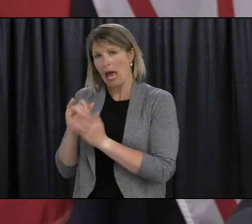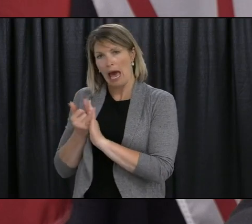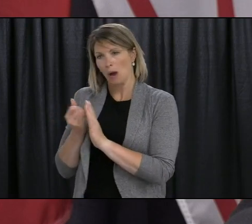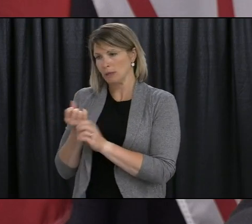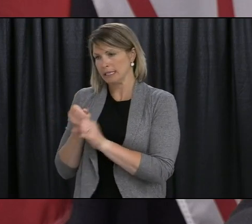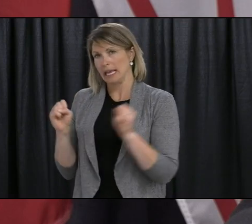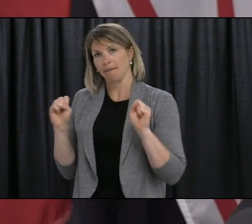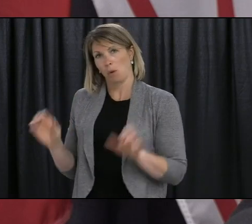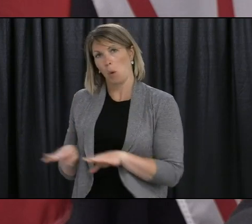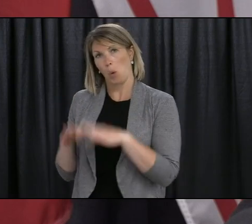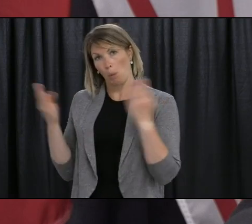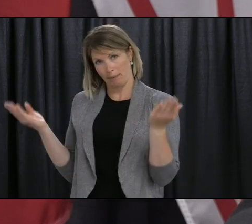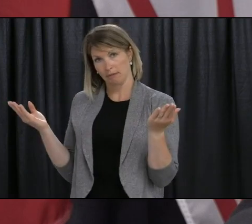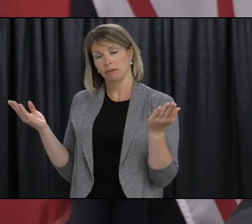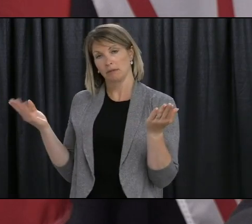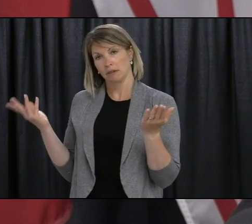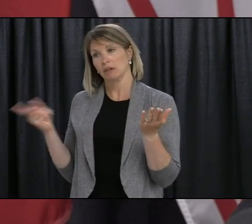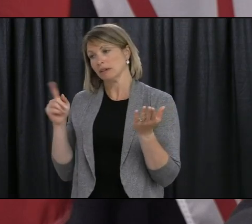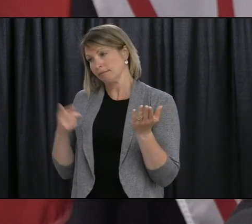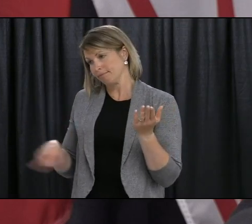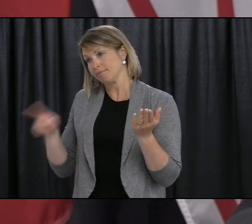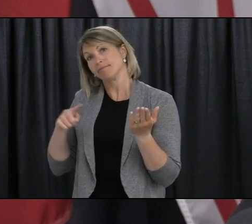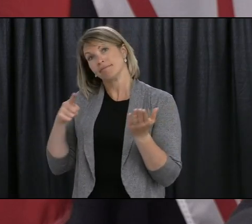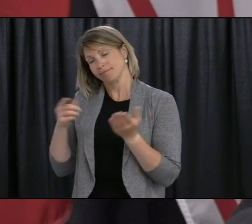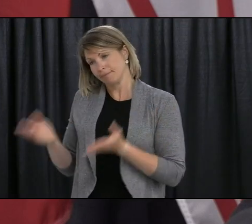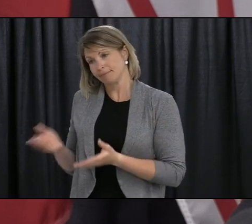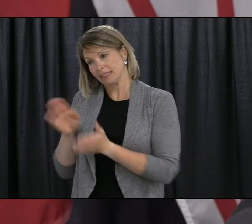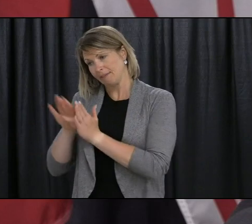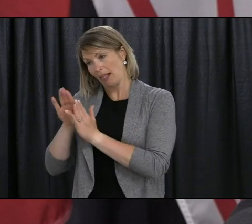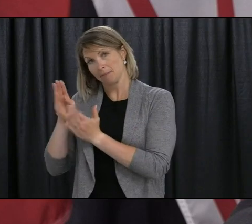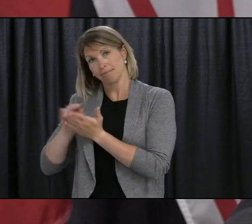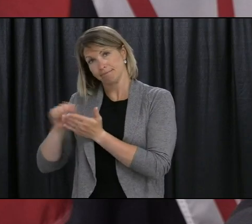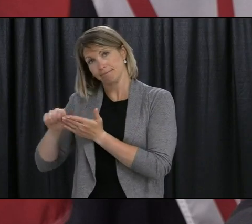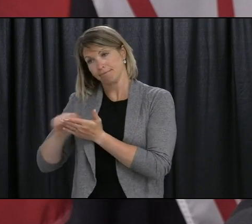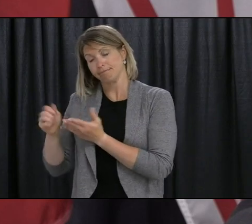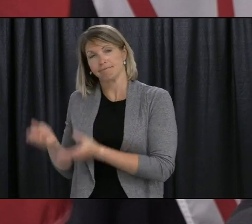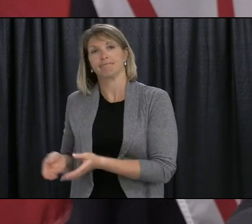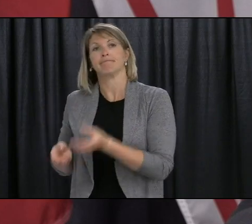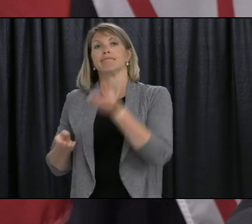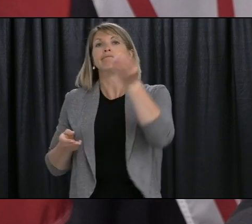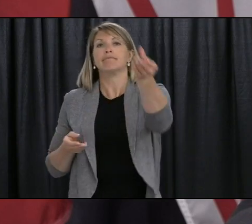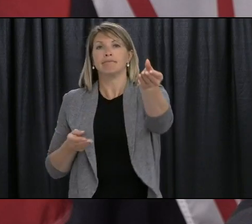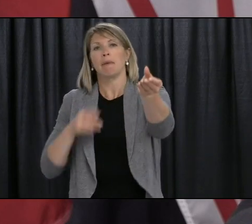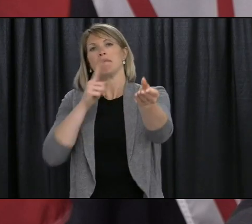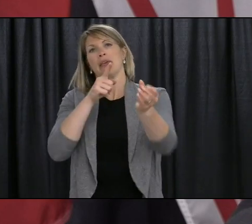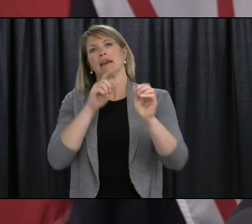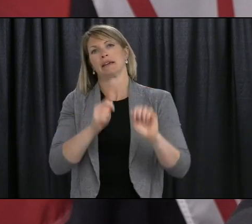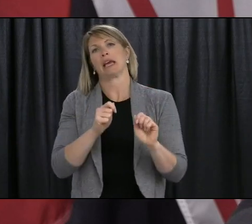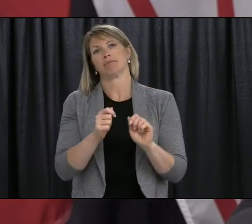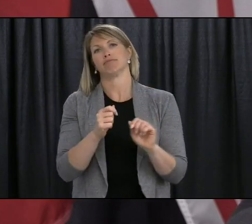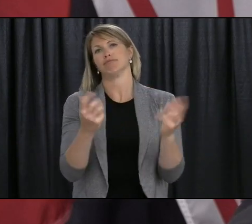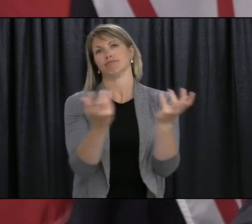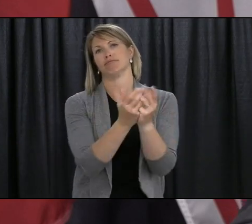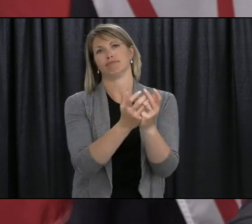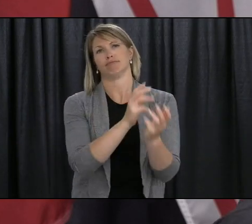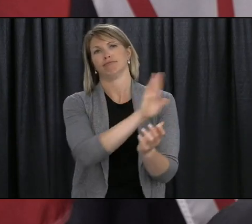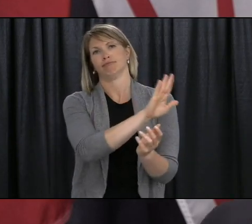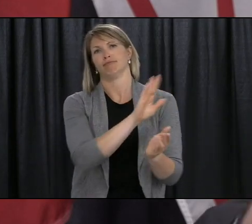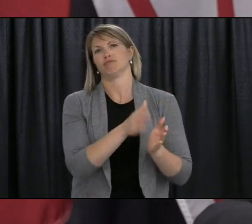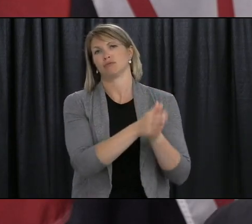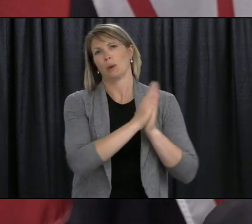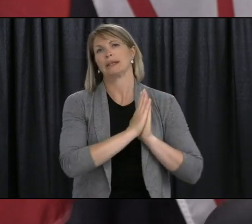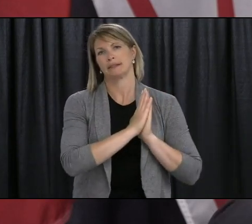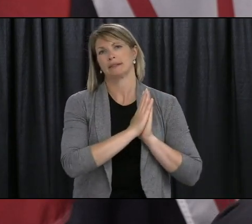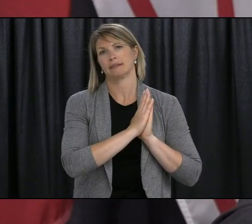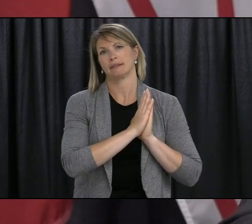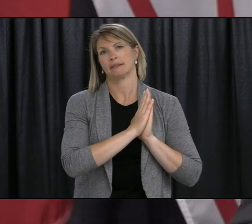we must need to keep people on the checkpoints to supply information and so on, making sure that there's no one there,